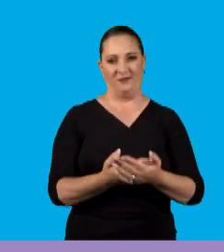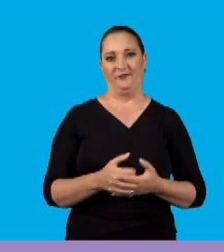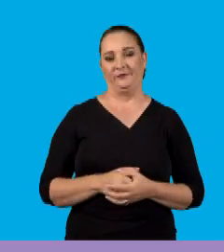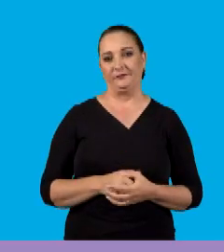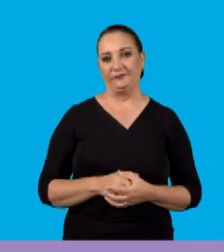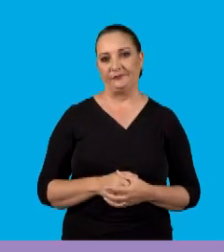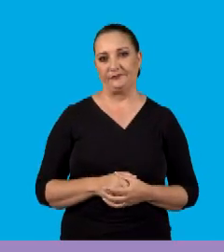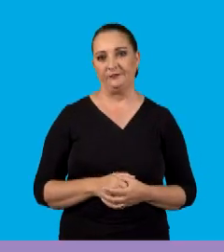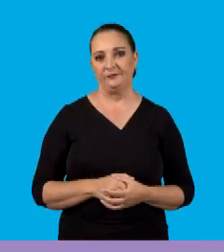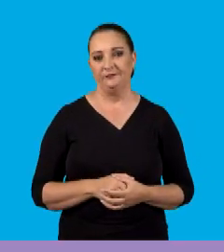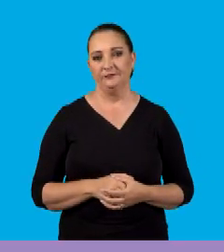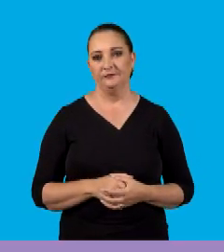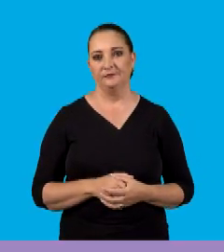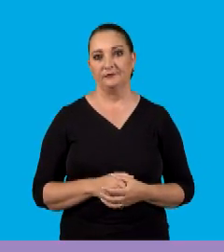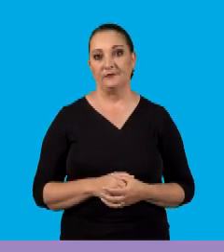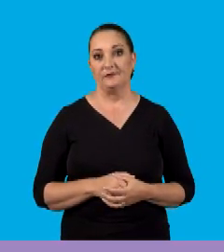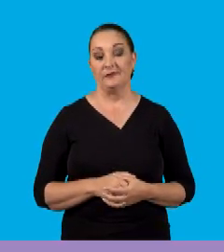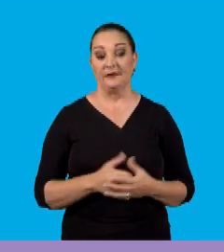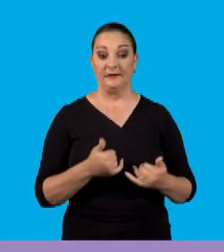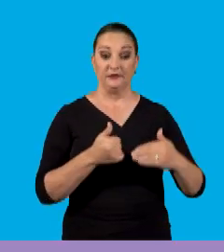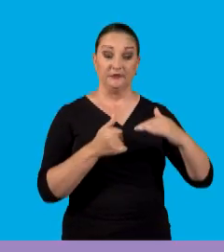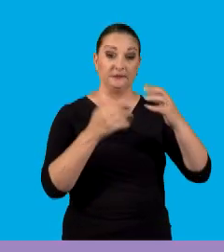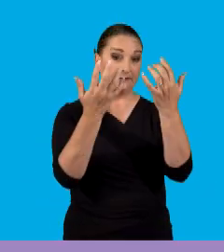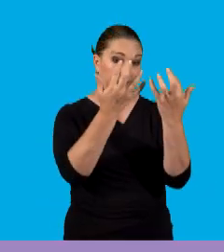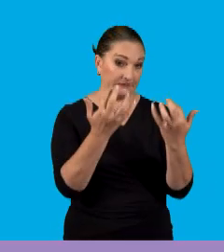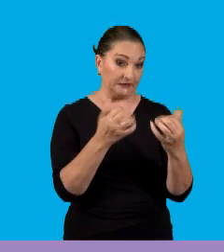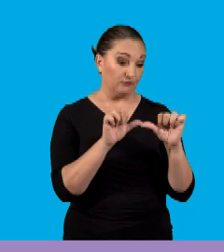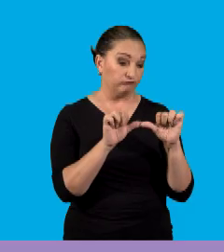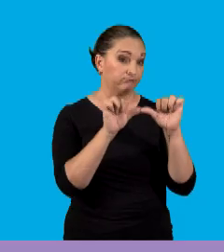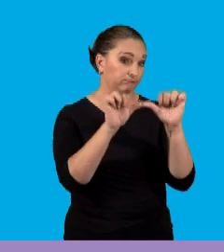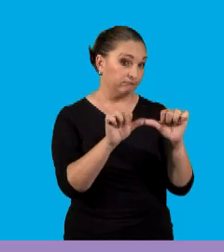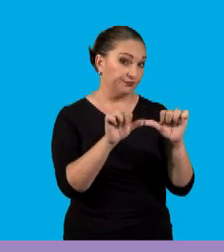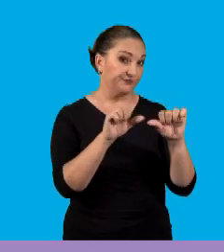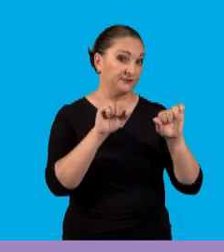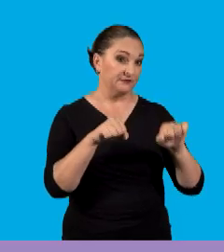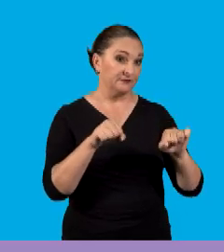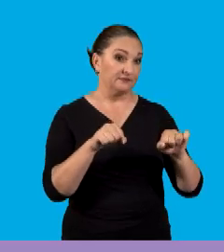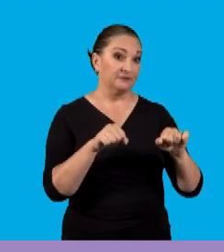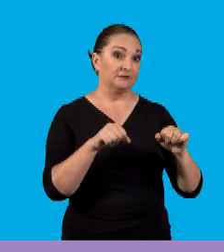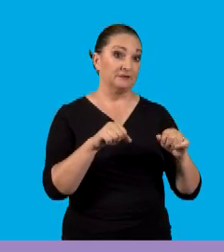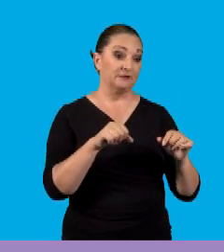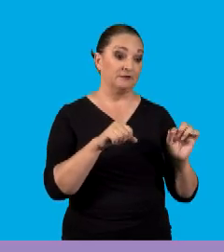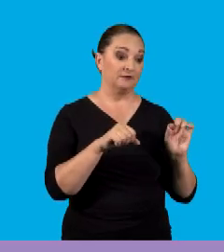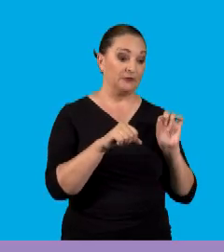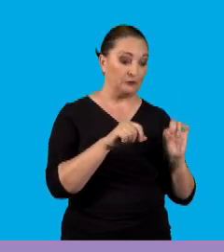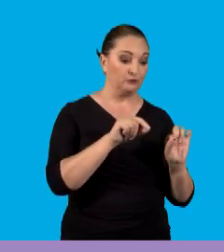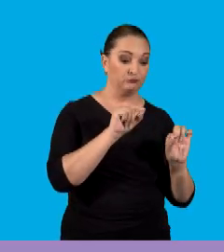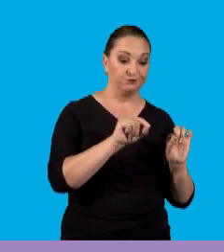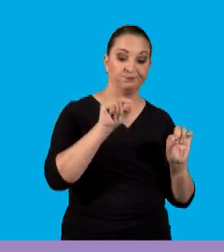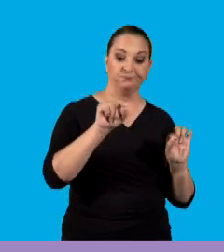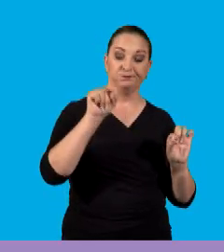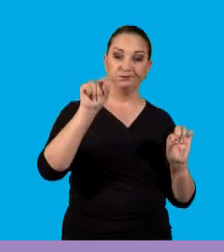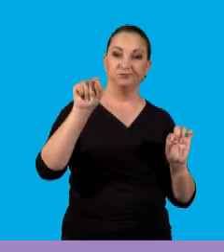And because this data is continuous, that means that we can connect these